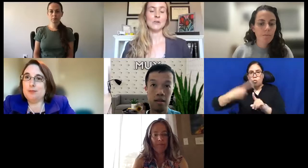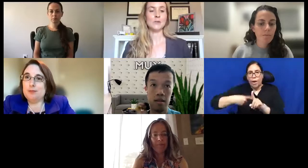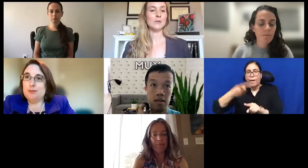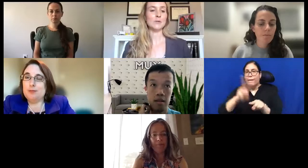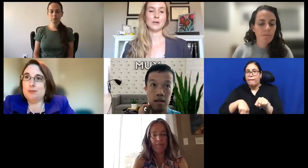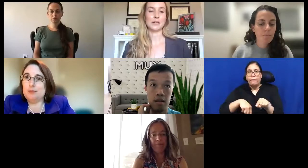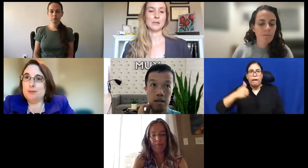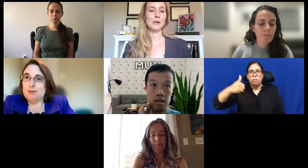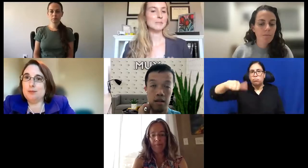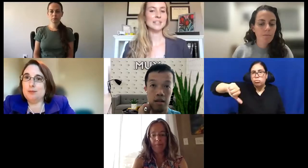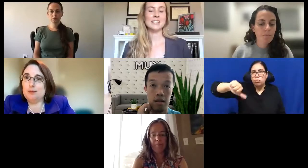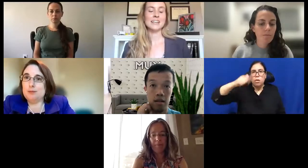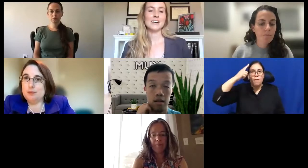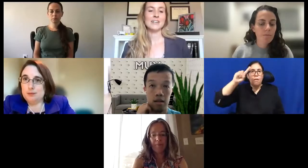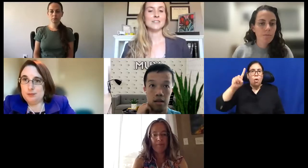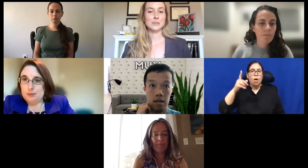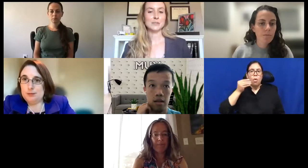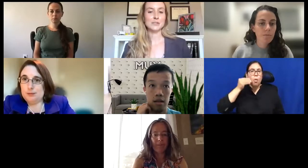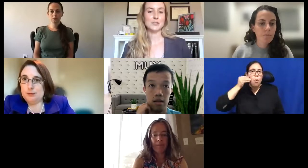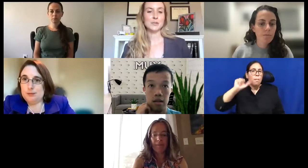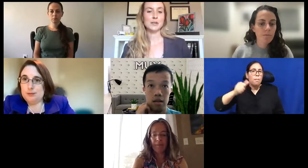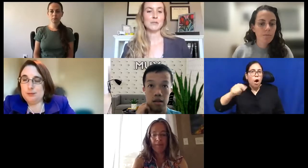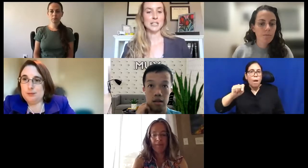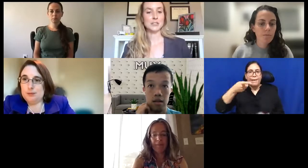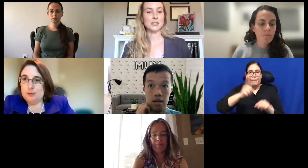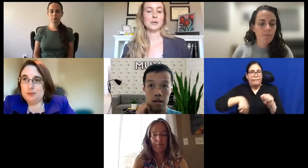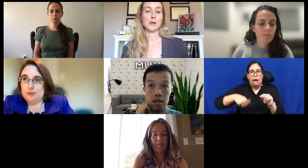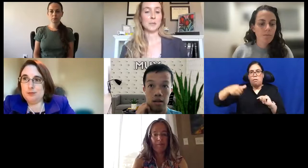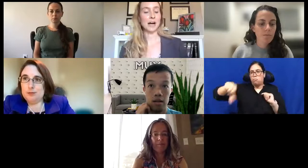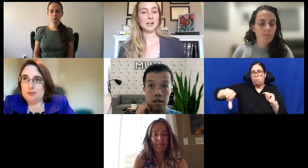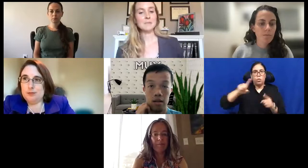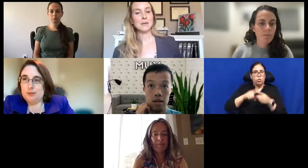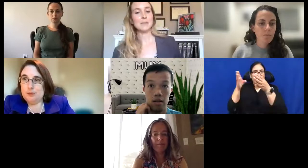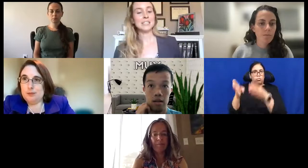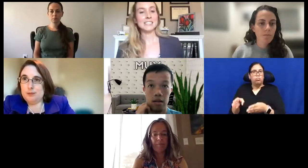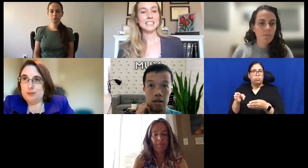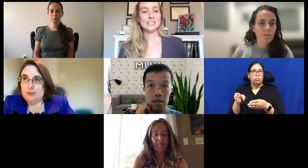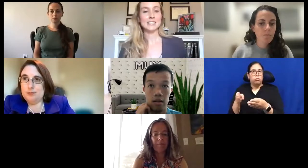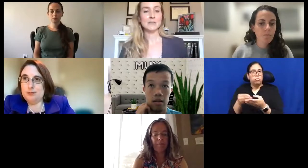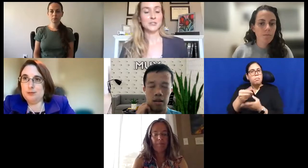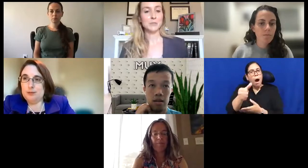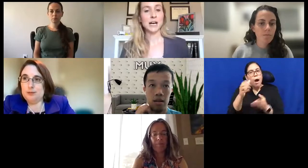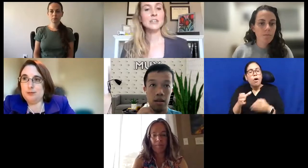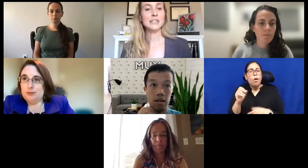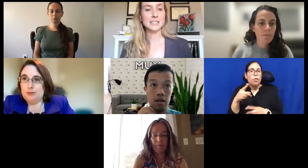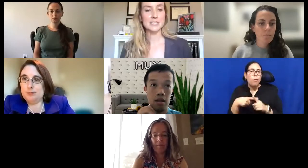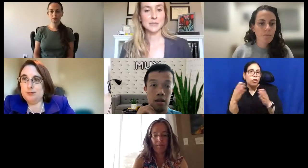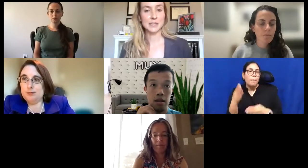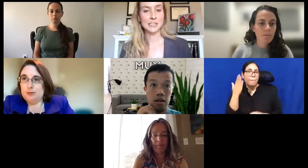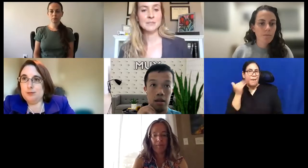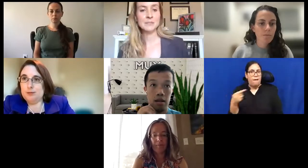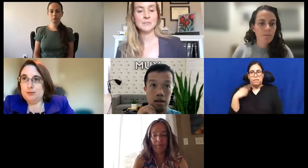a home or an apartment unavailable to a renter or a buyer because the renter or buyer